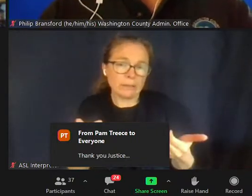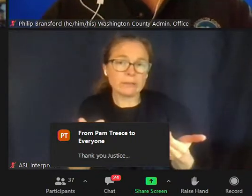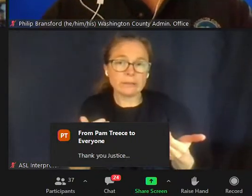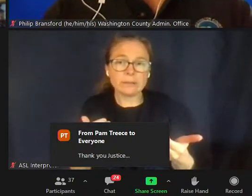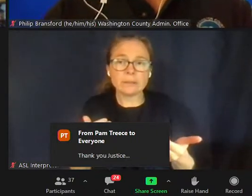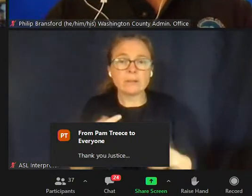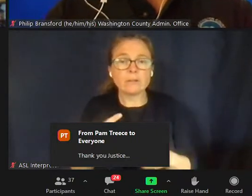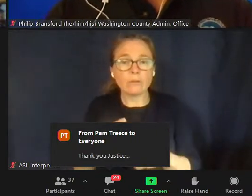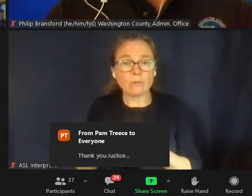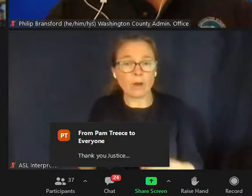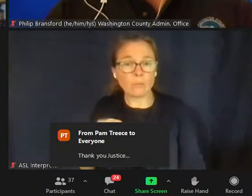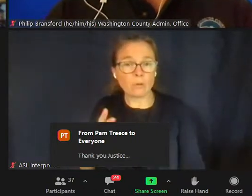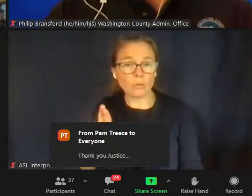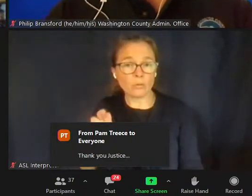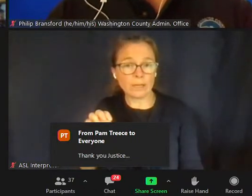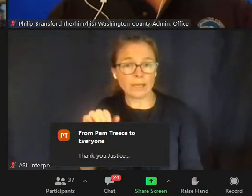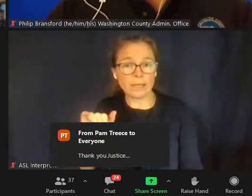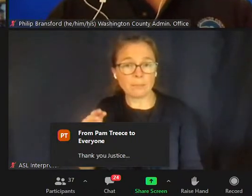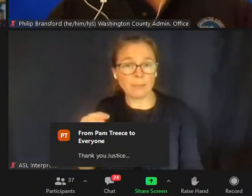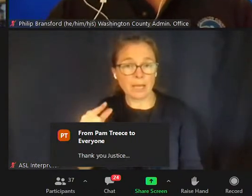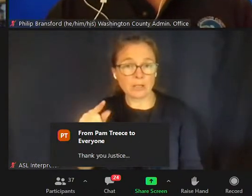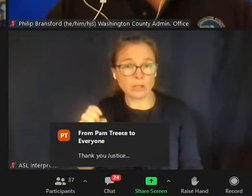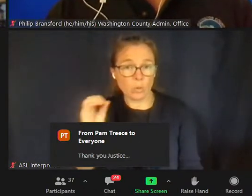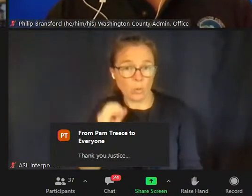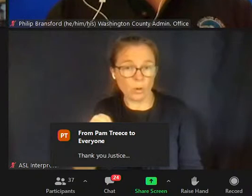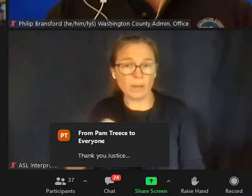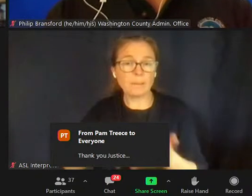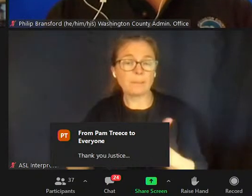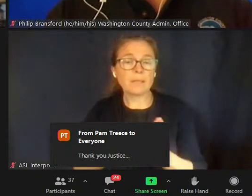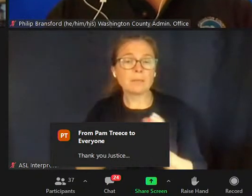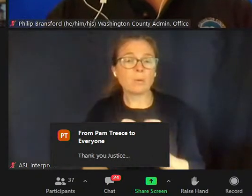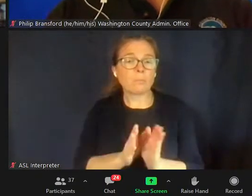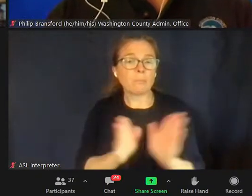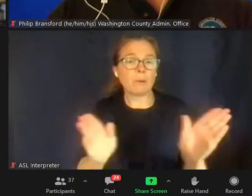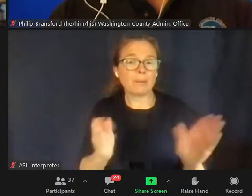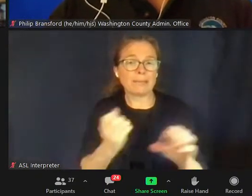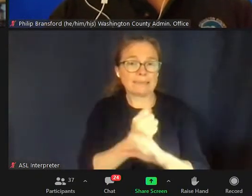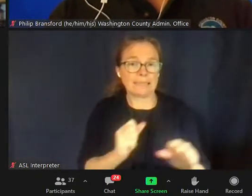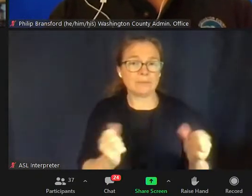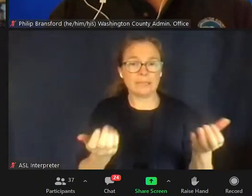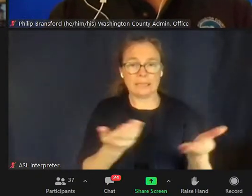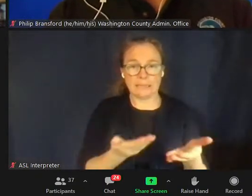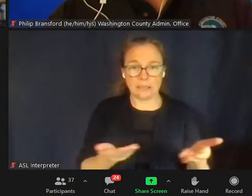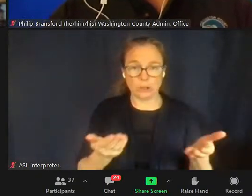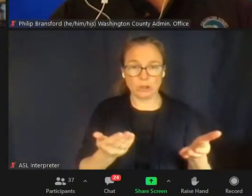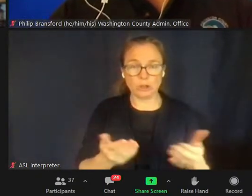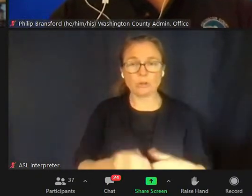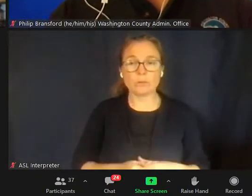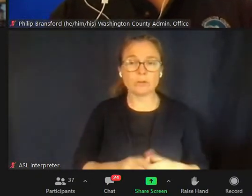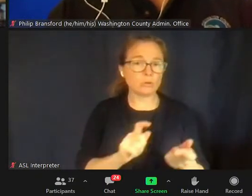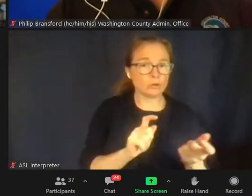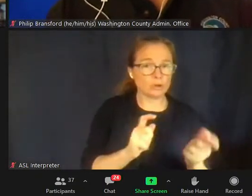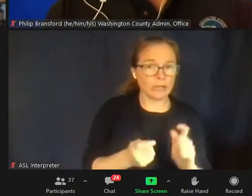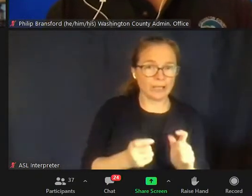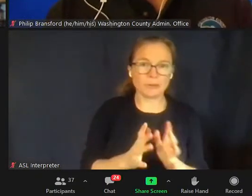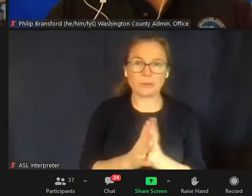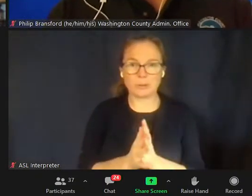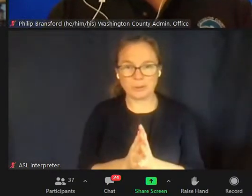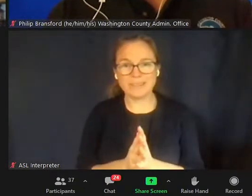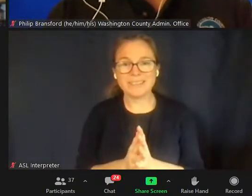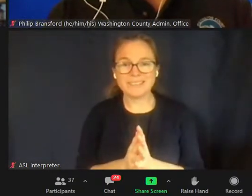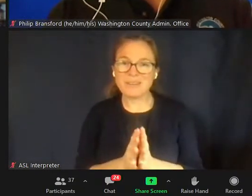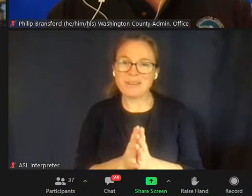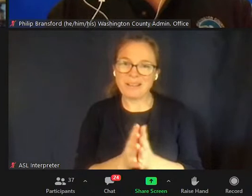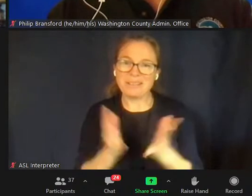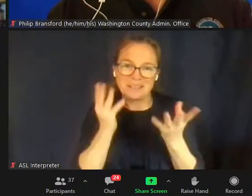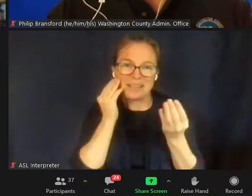Reimagine Oregon, and that's reimagining public safety here in Washington County. So I know I covered a lot of territory, but I'd